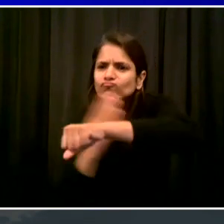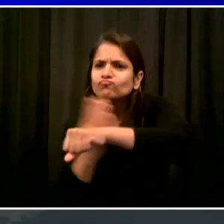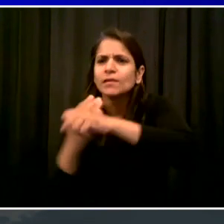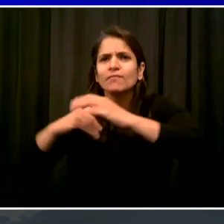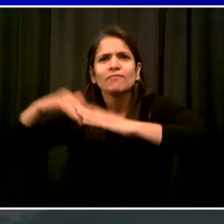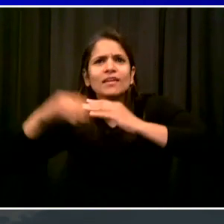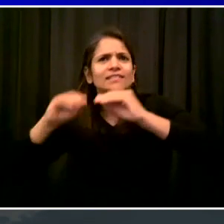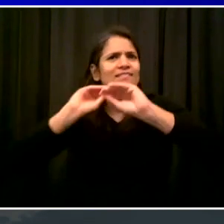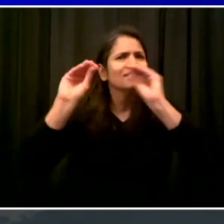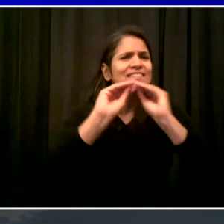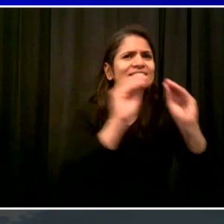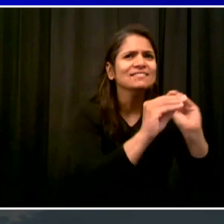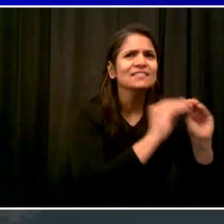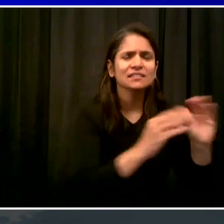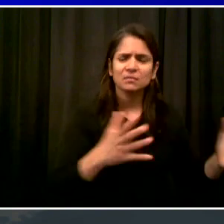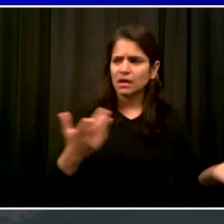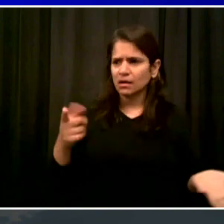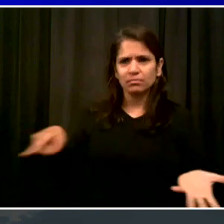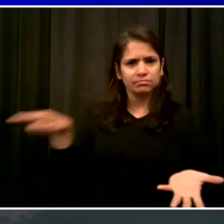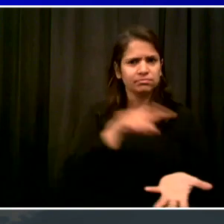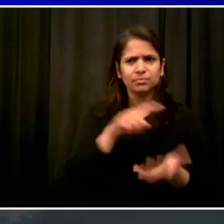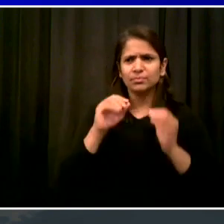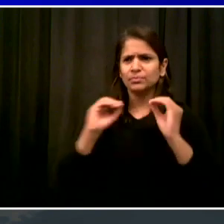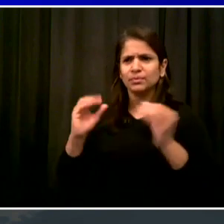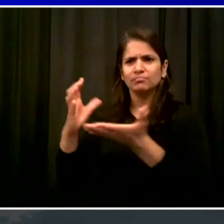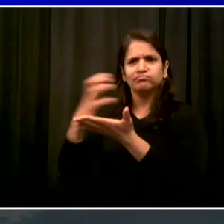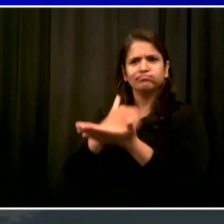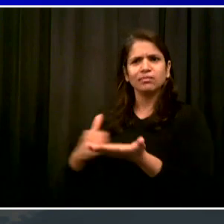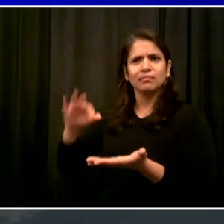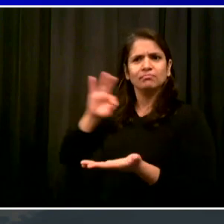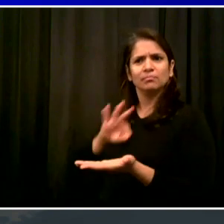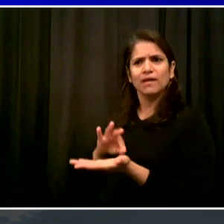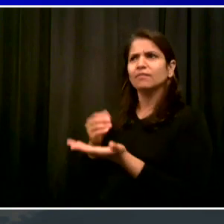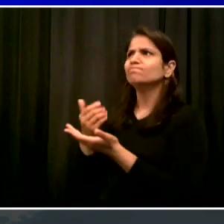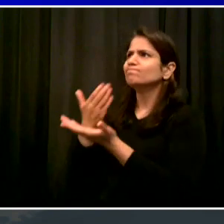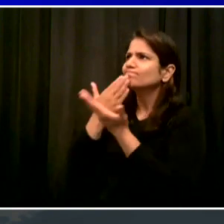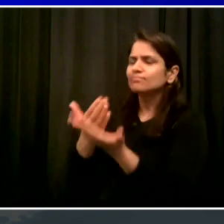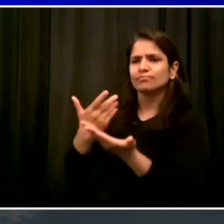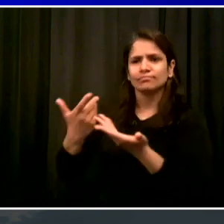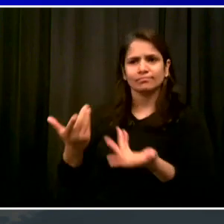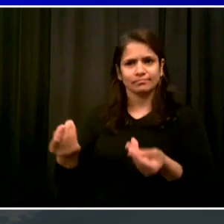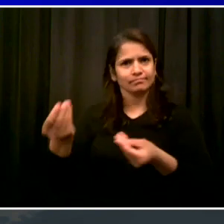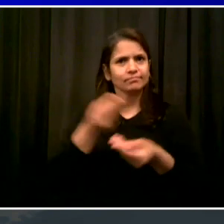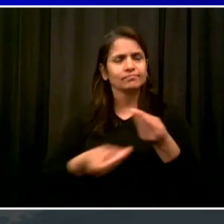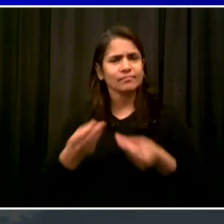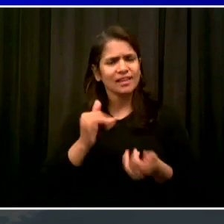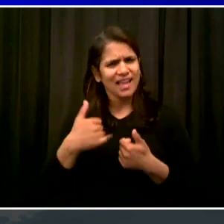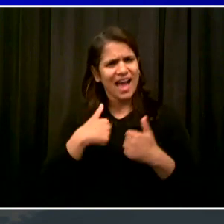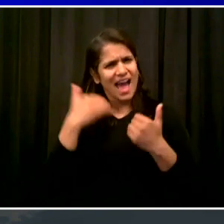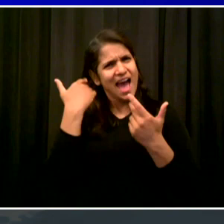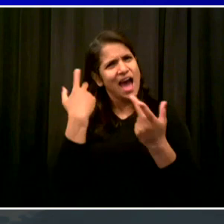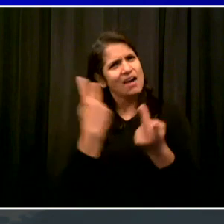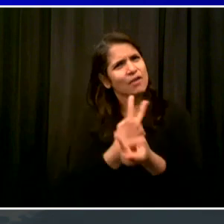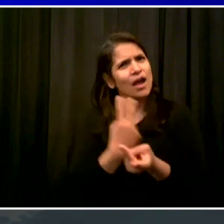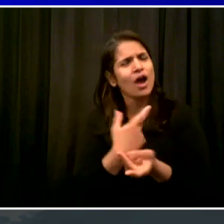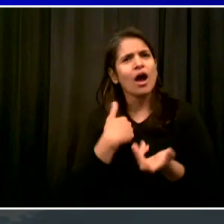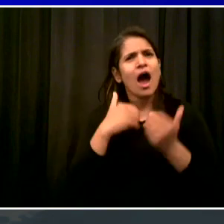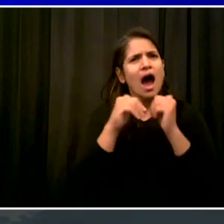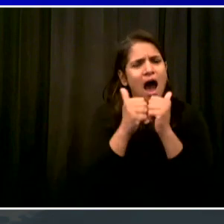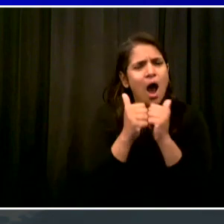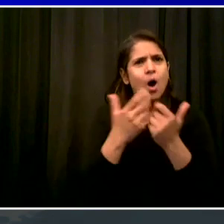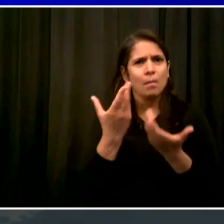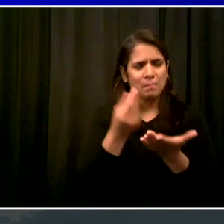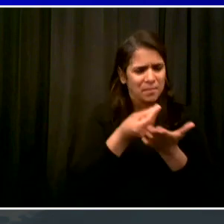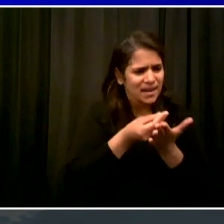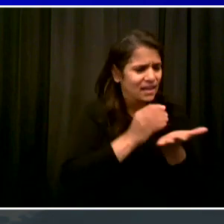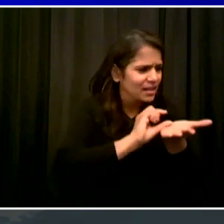that actually built that wealth but weren't rewarded. So one of the ways we do that is through a